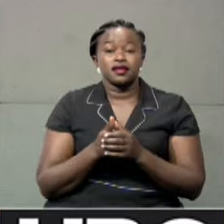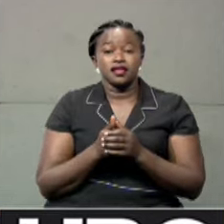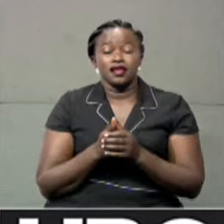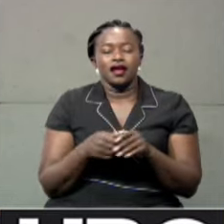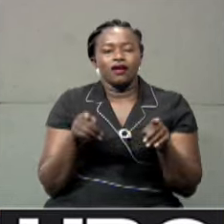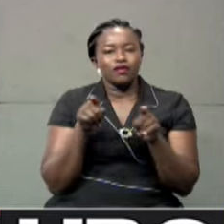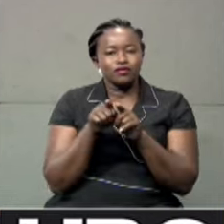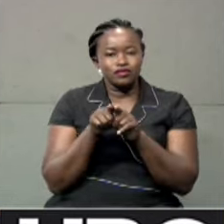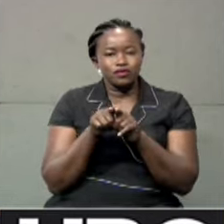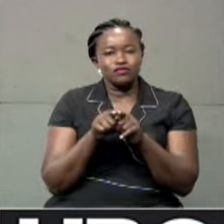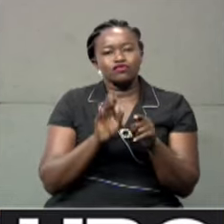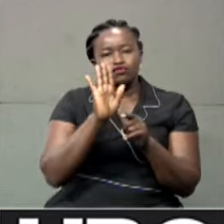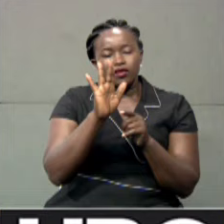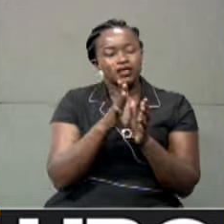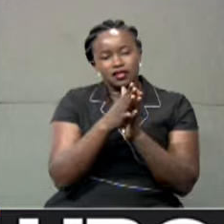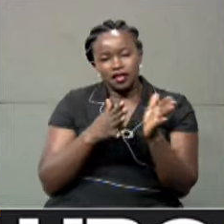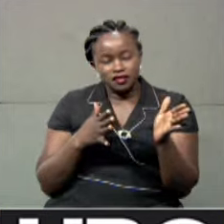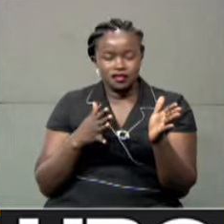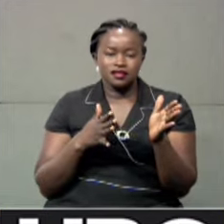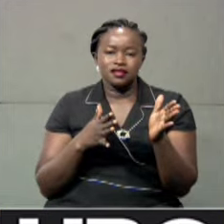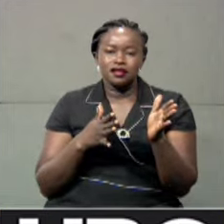Furthermore, Your Excellency,